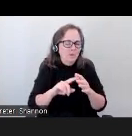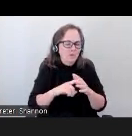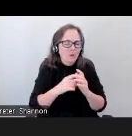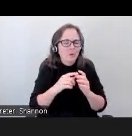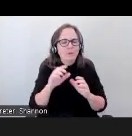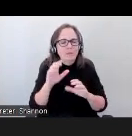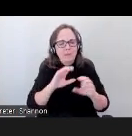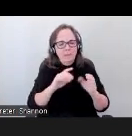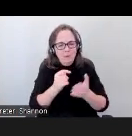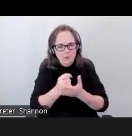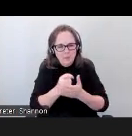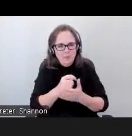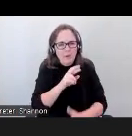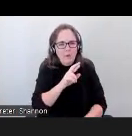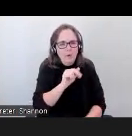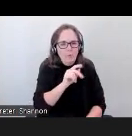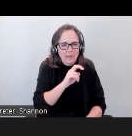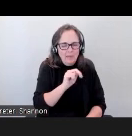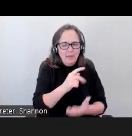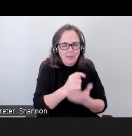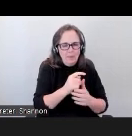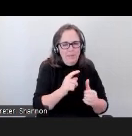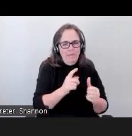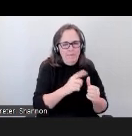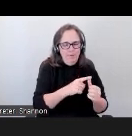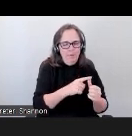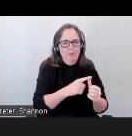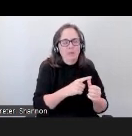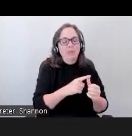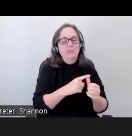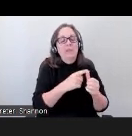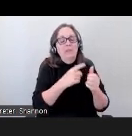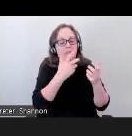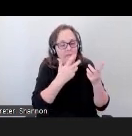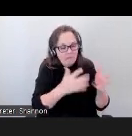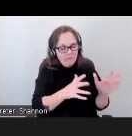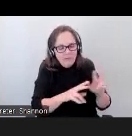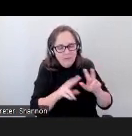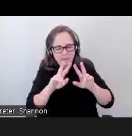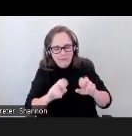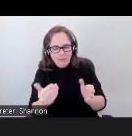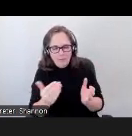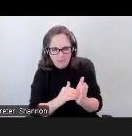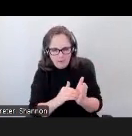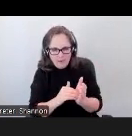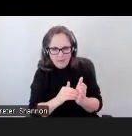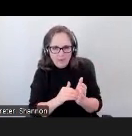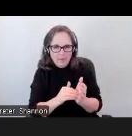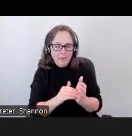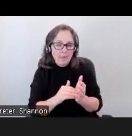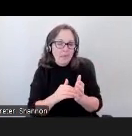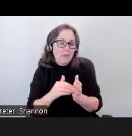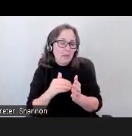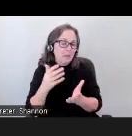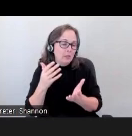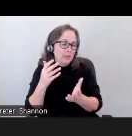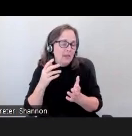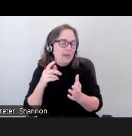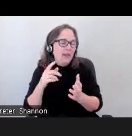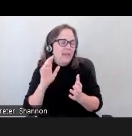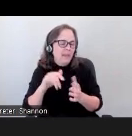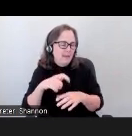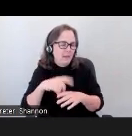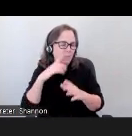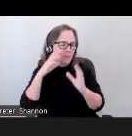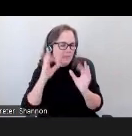chemotherapy, radiation therapy first, and then reevaluate, and then you may or may not need surgery. And I'll say why I said